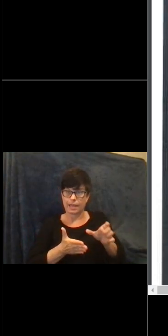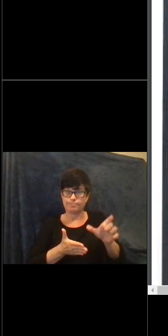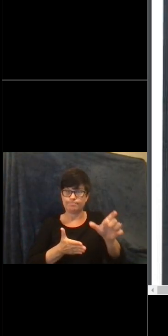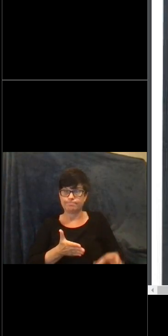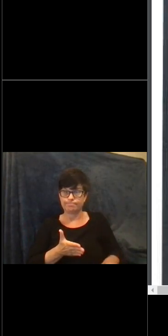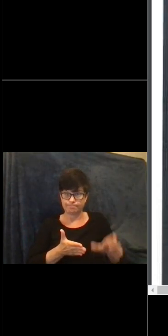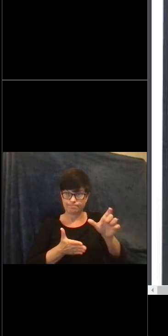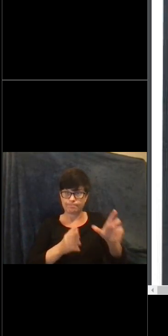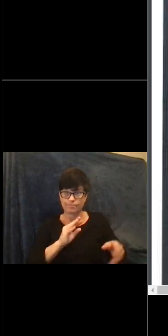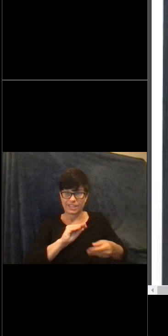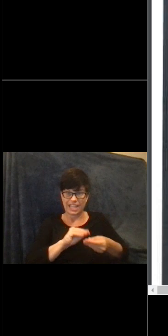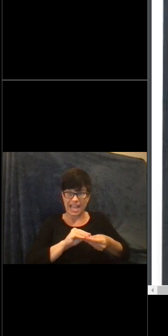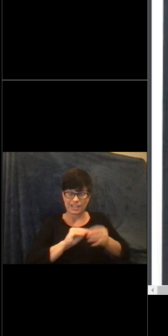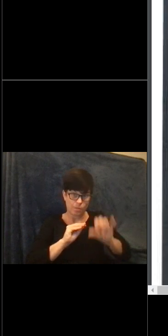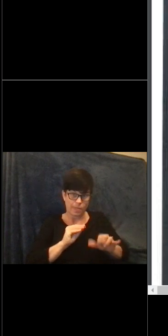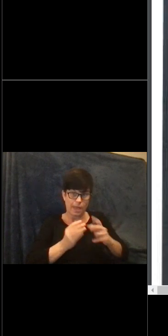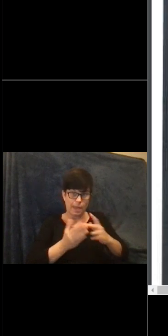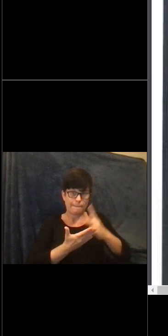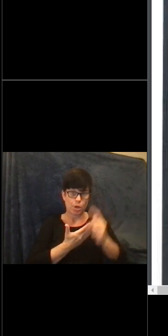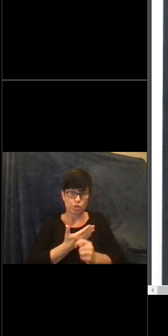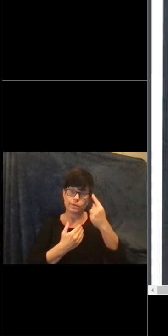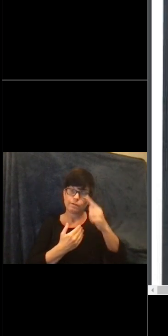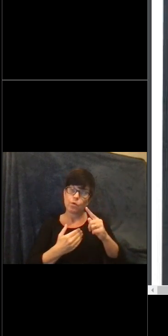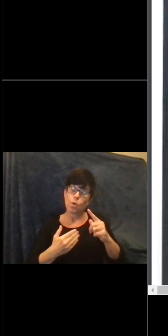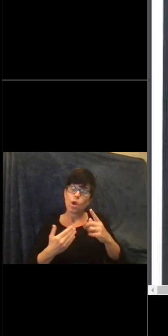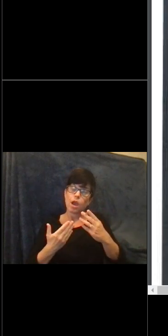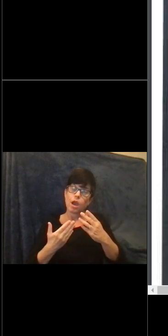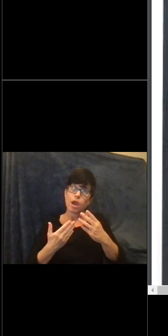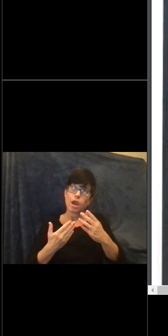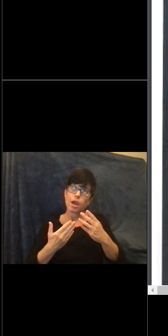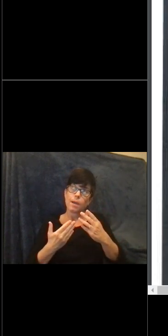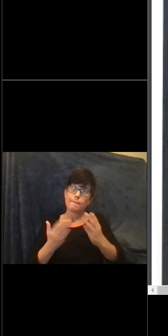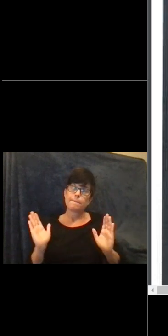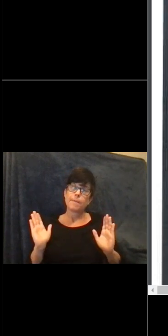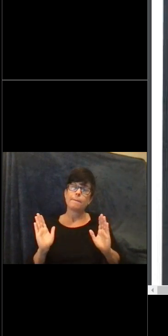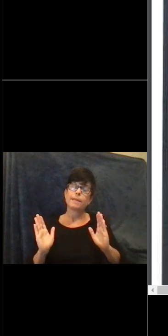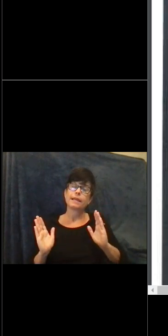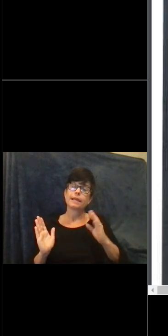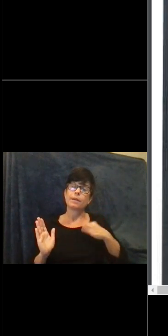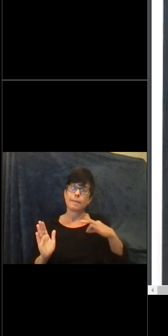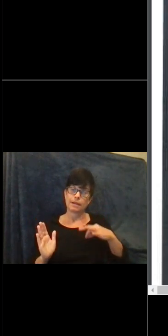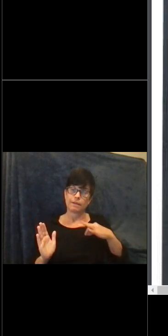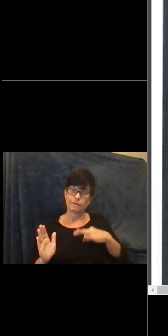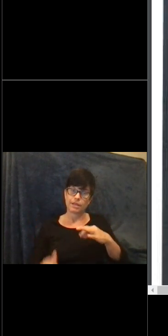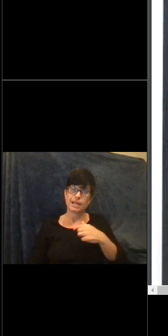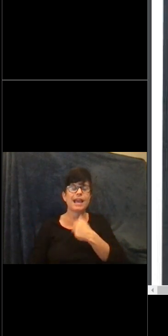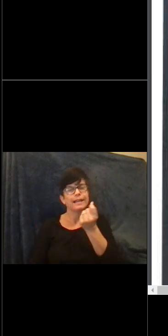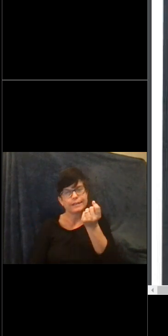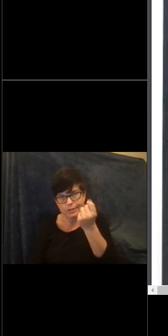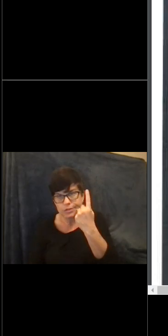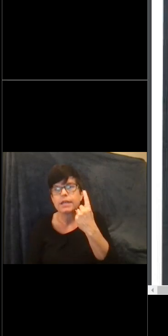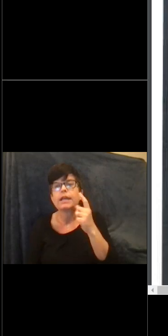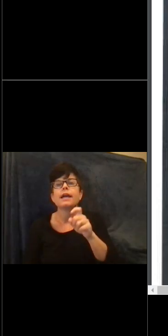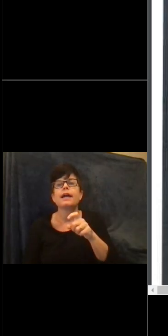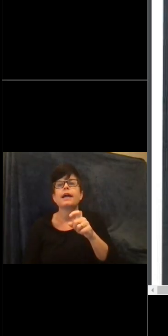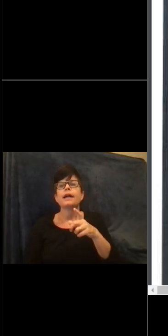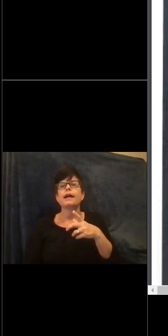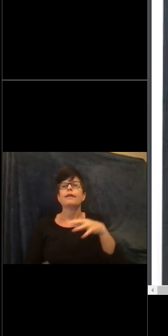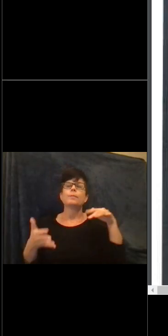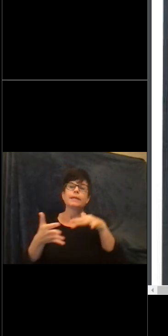added to that project for public benefit? And I understand there would have to be some sort of a